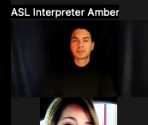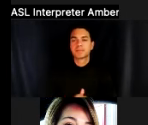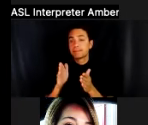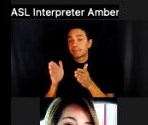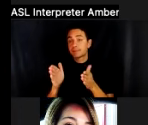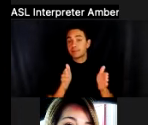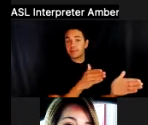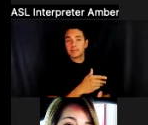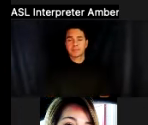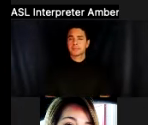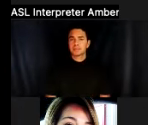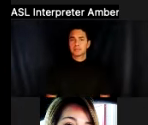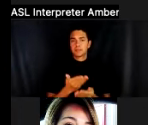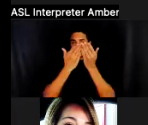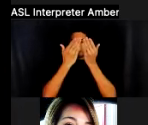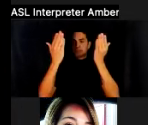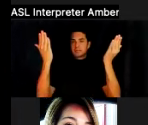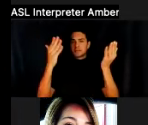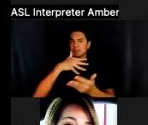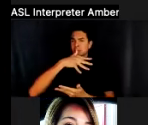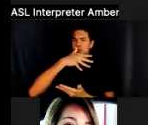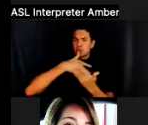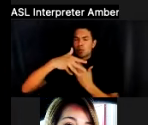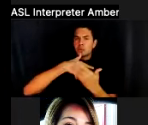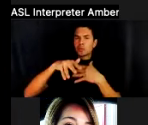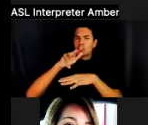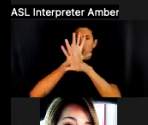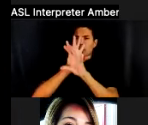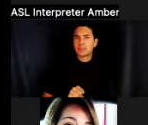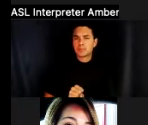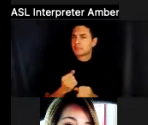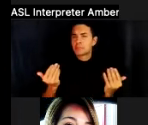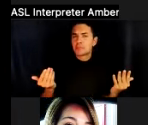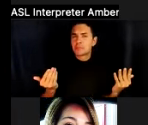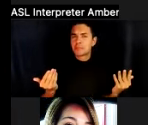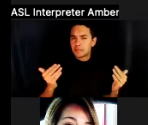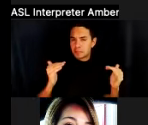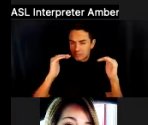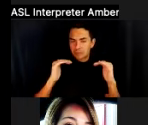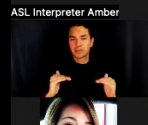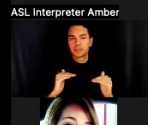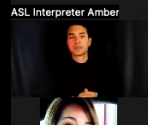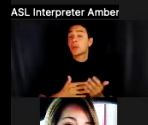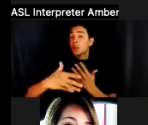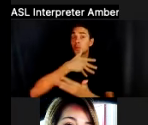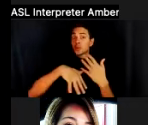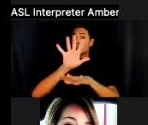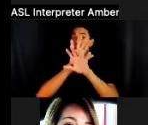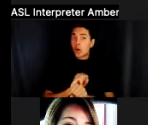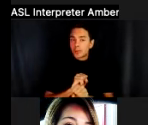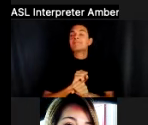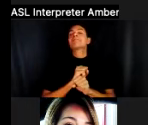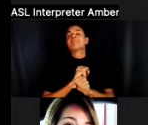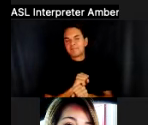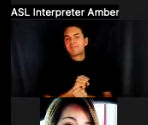So what are social norms? Well, social norms are values, beliefs, attitudes,